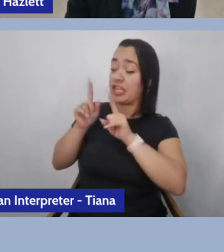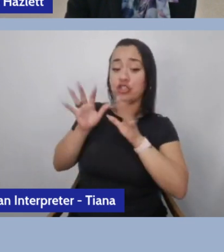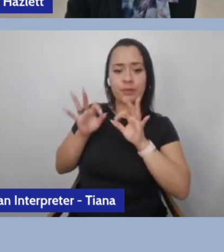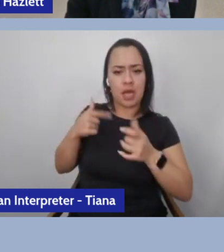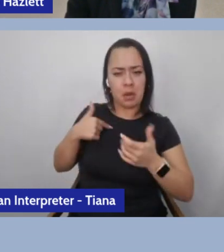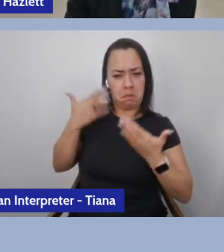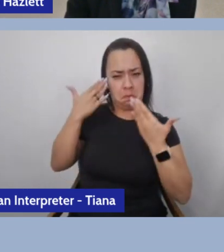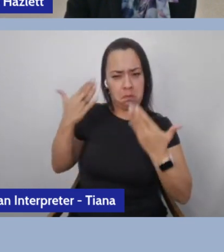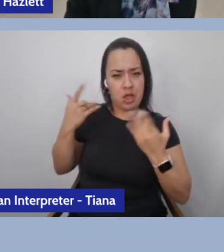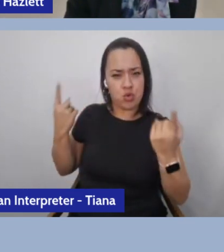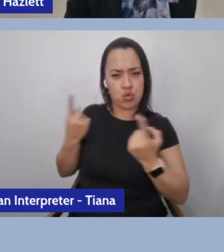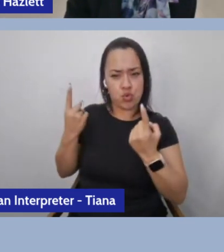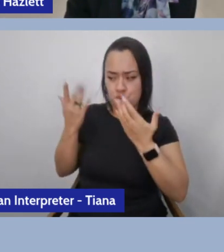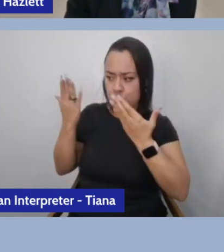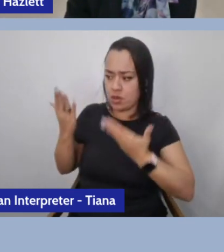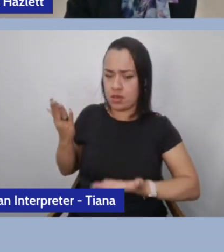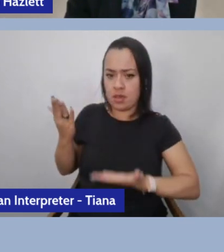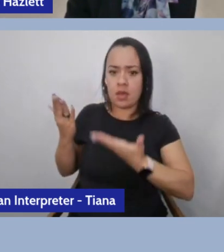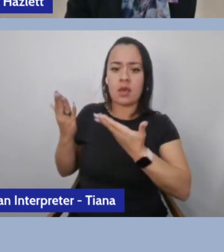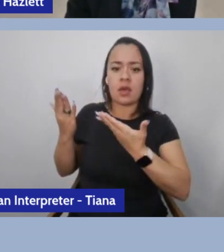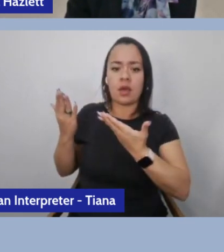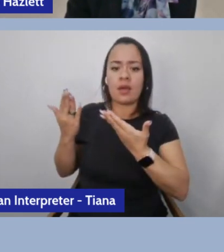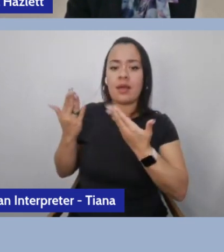then possibly it's